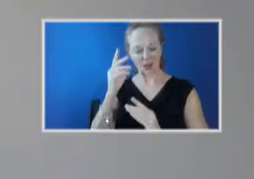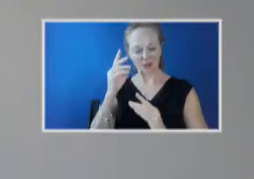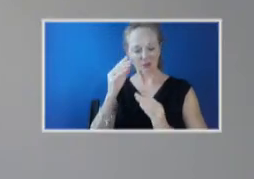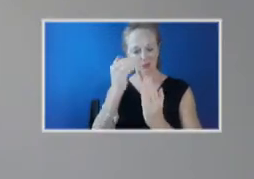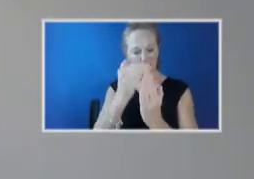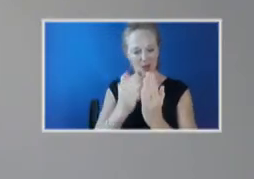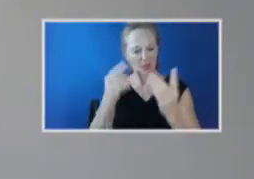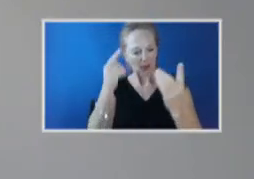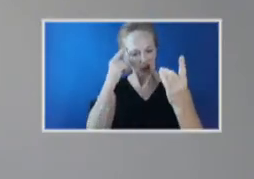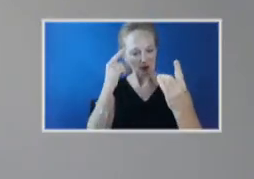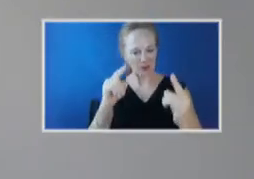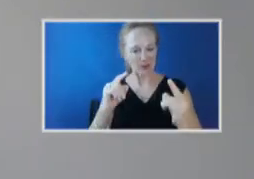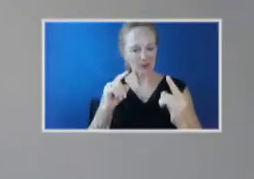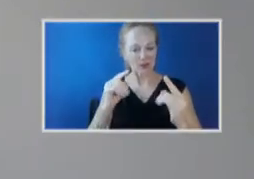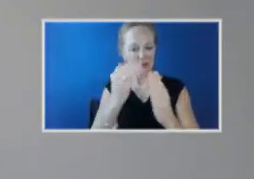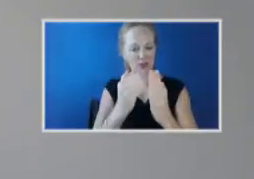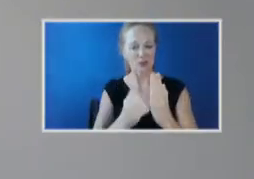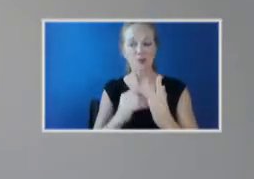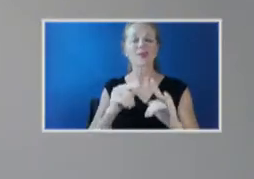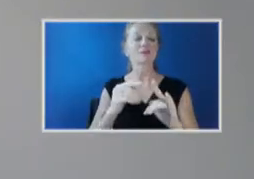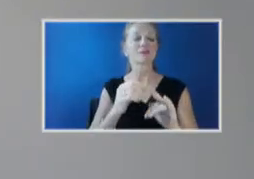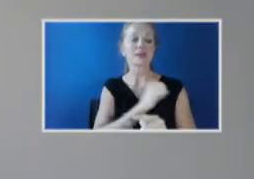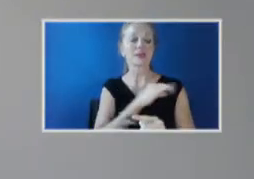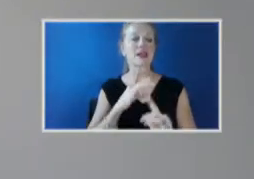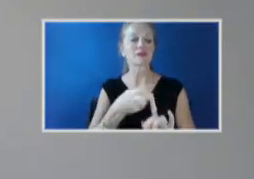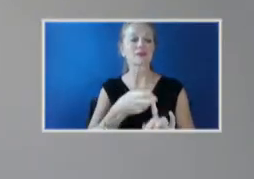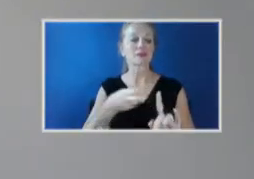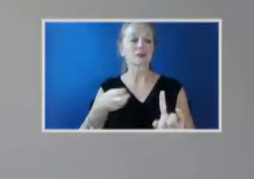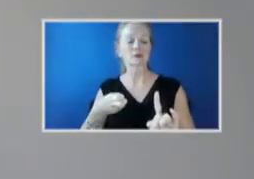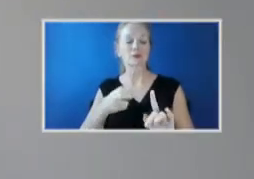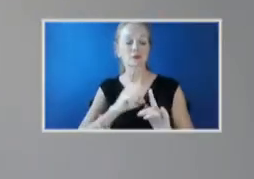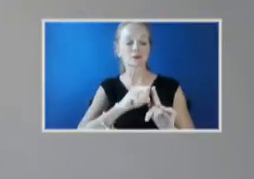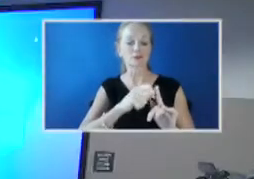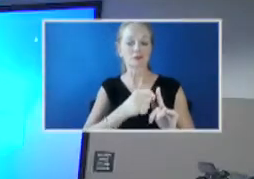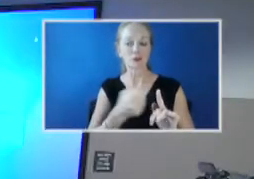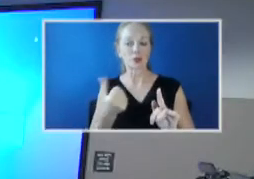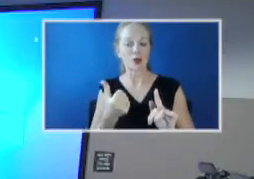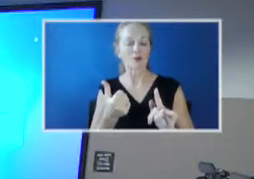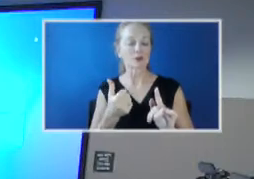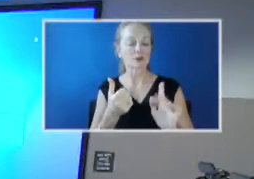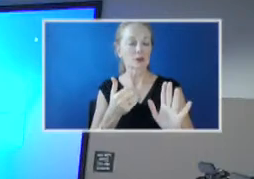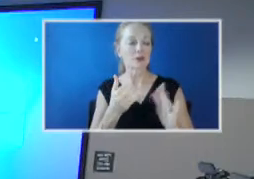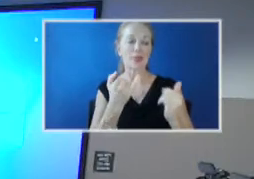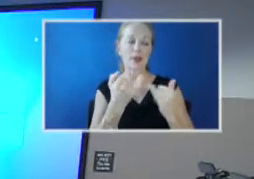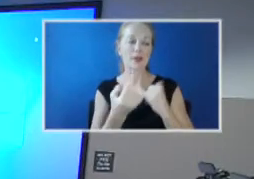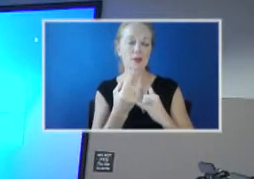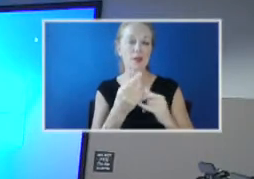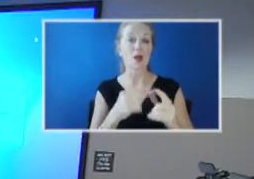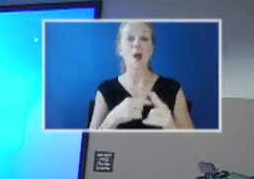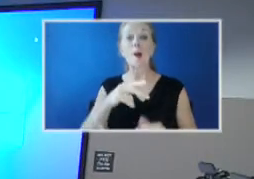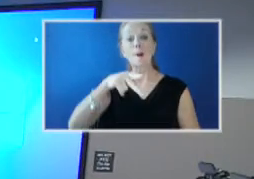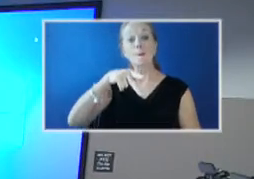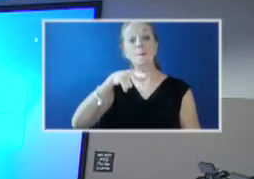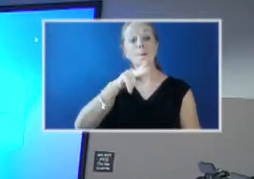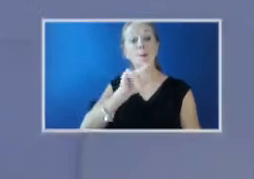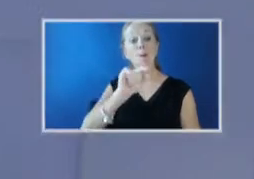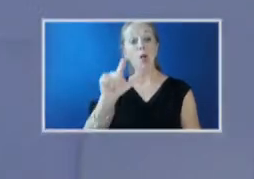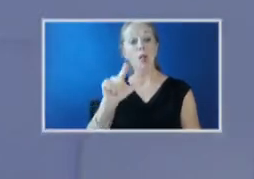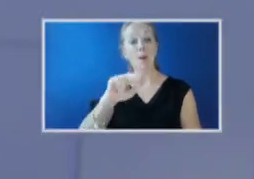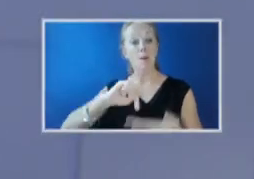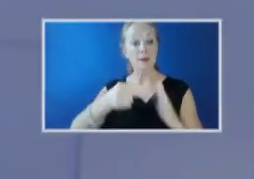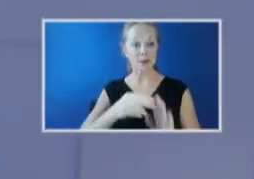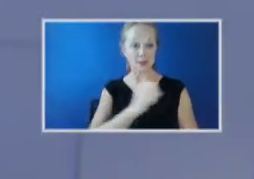by staff for this evening, and that was the last consent item. All right, so pull means that the staff has decided that it